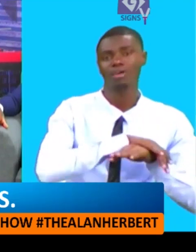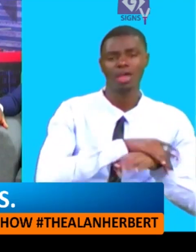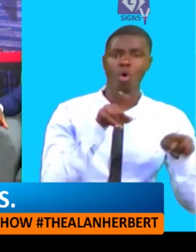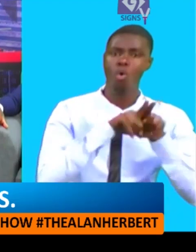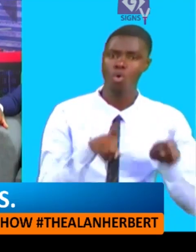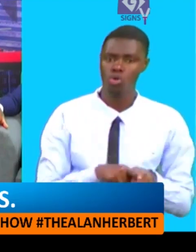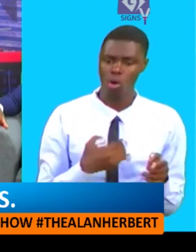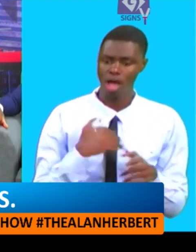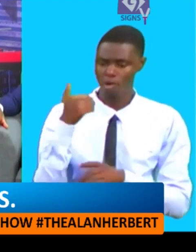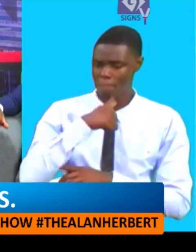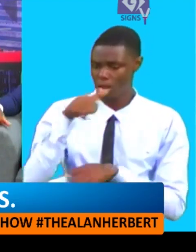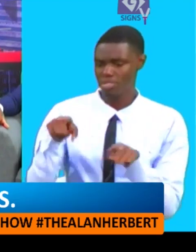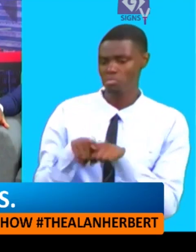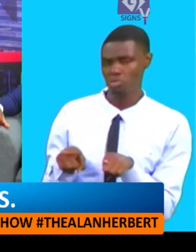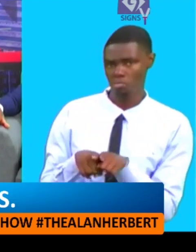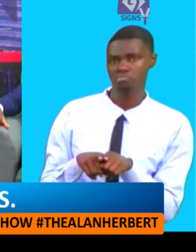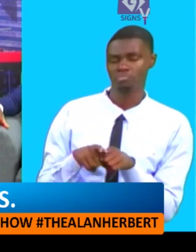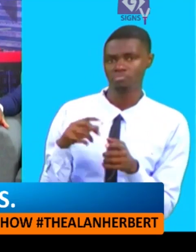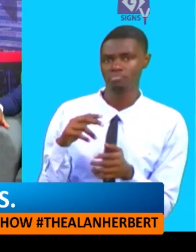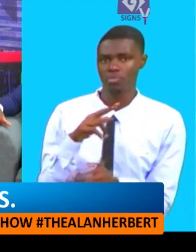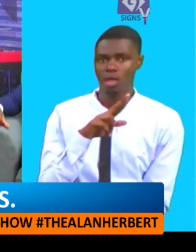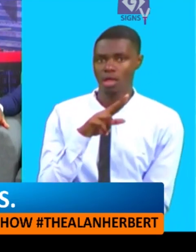have a private healthcare